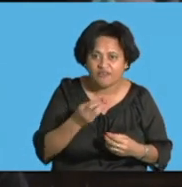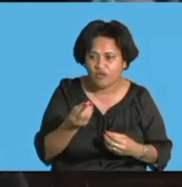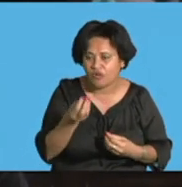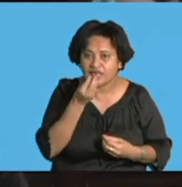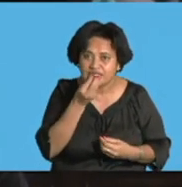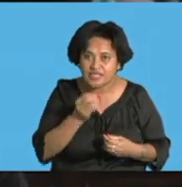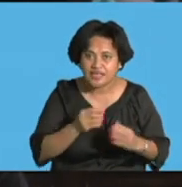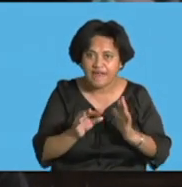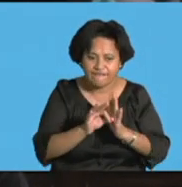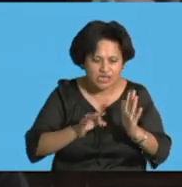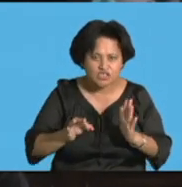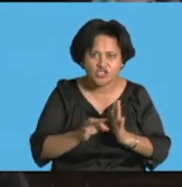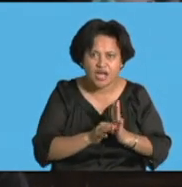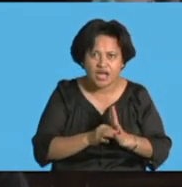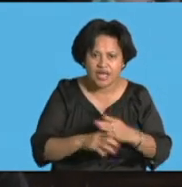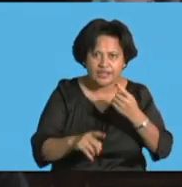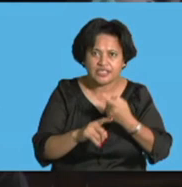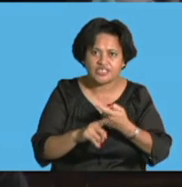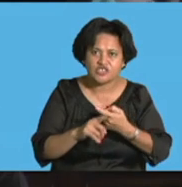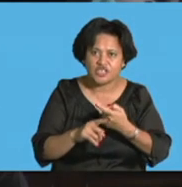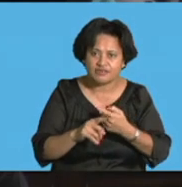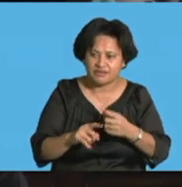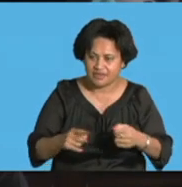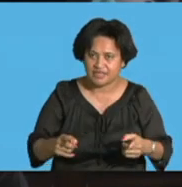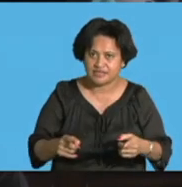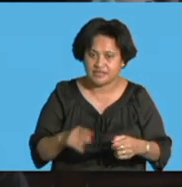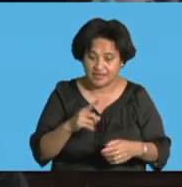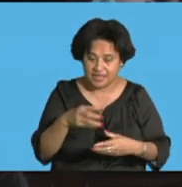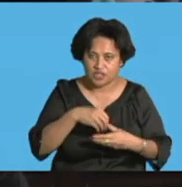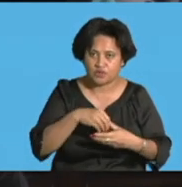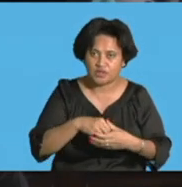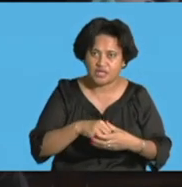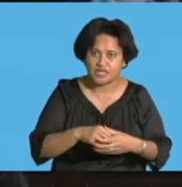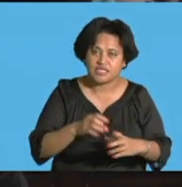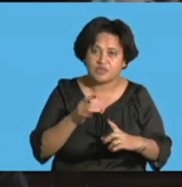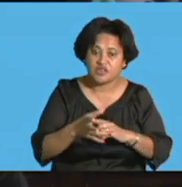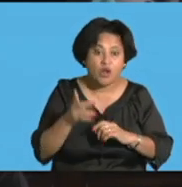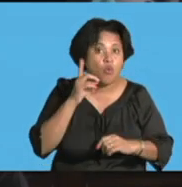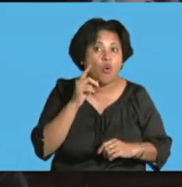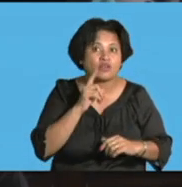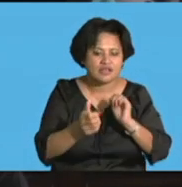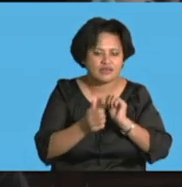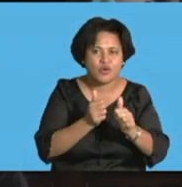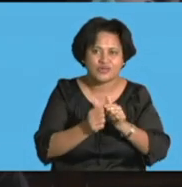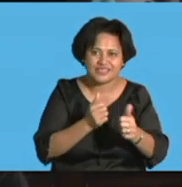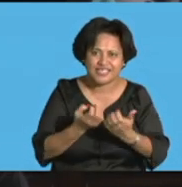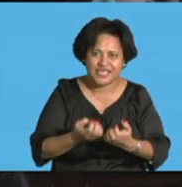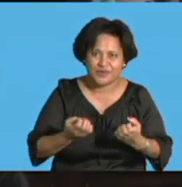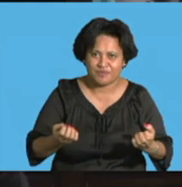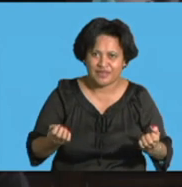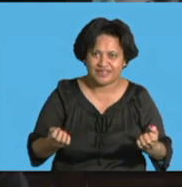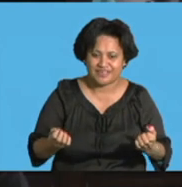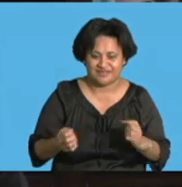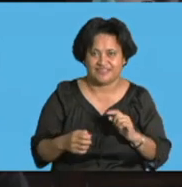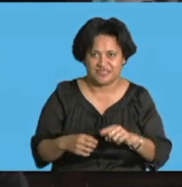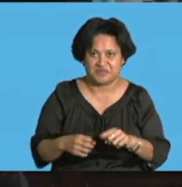furnitures, kitchen utensils, and so forth. And it also includes specialized water sports equipment. In